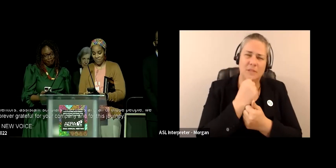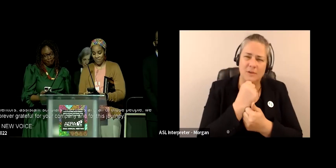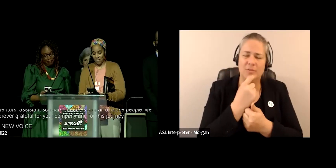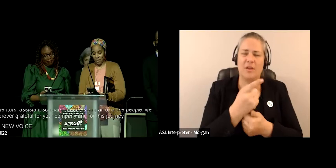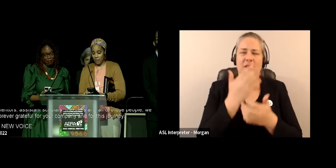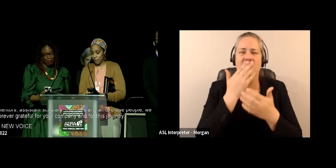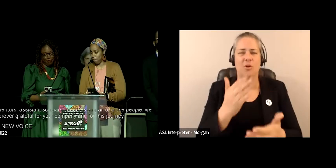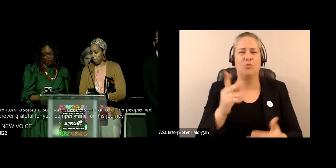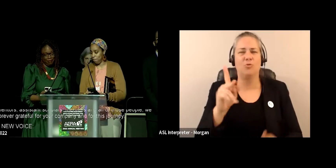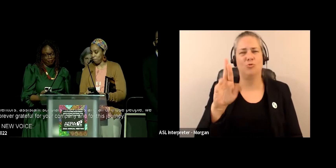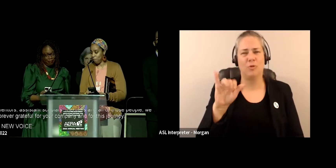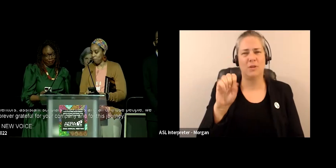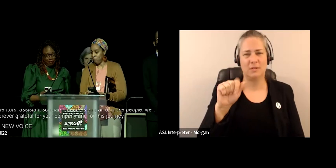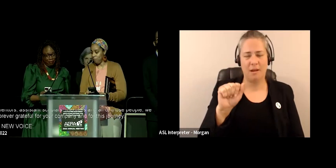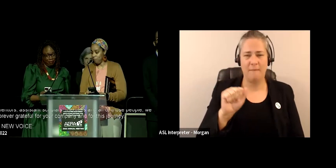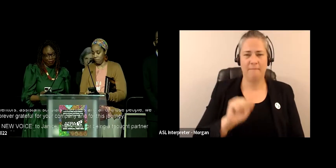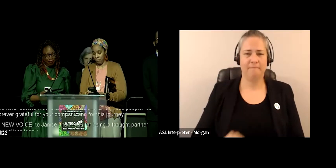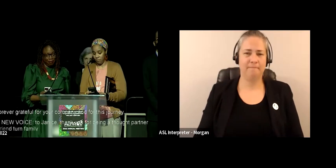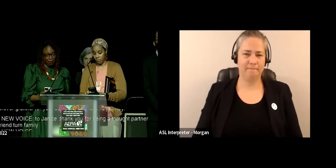Krista.